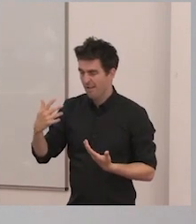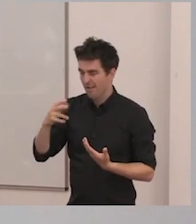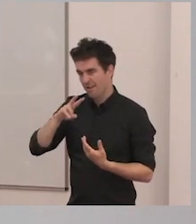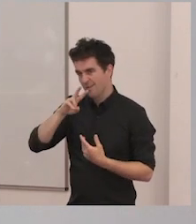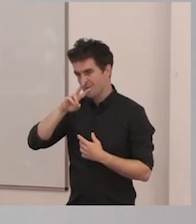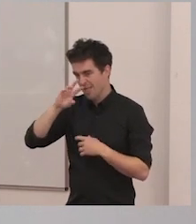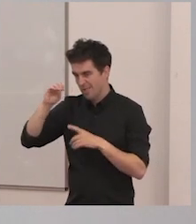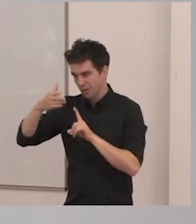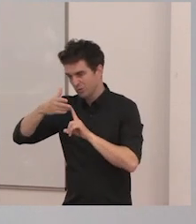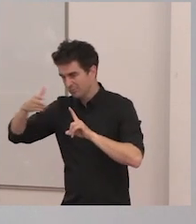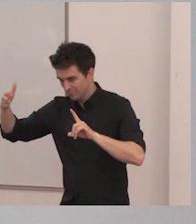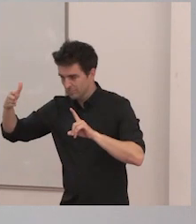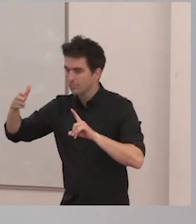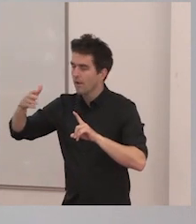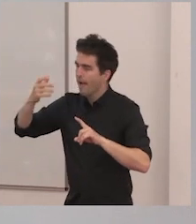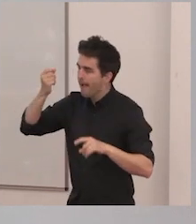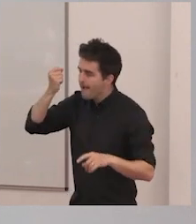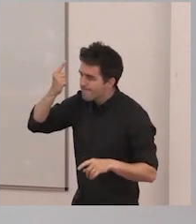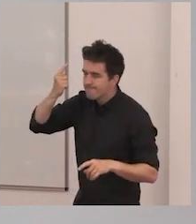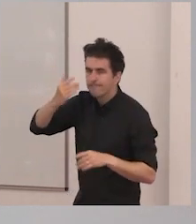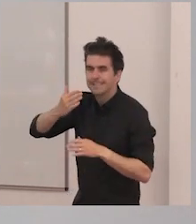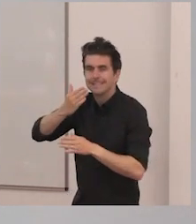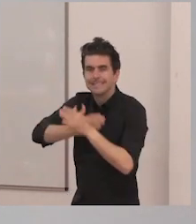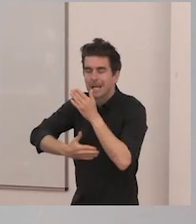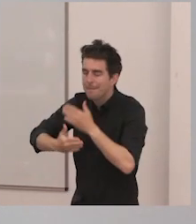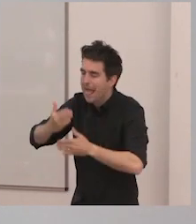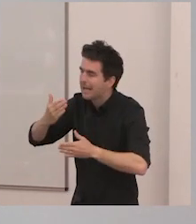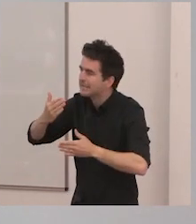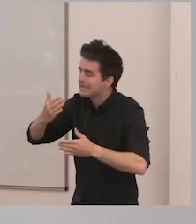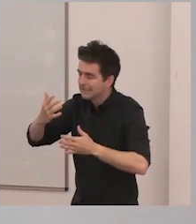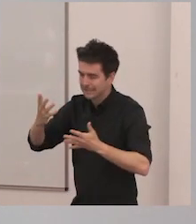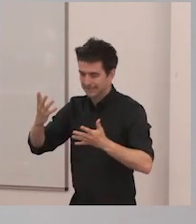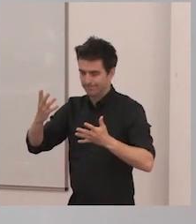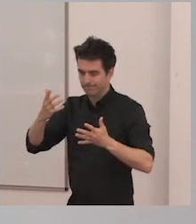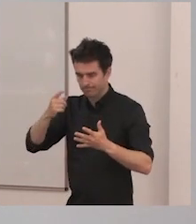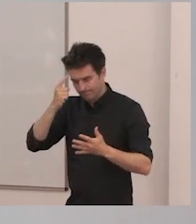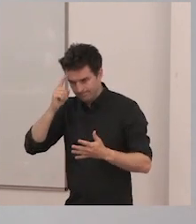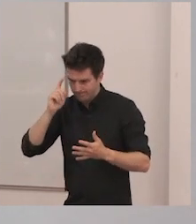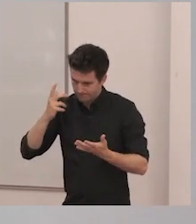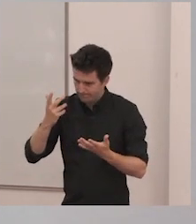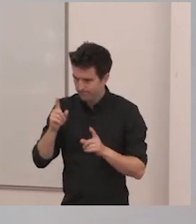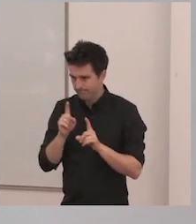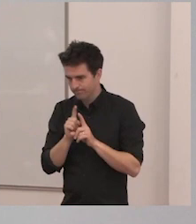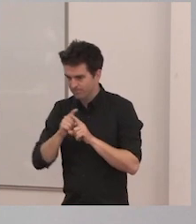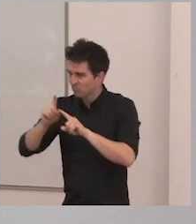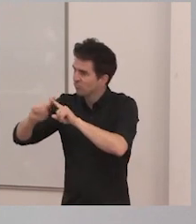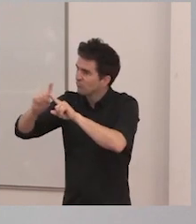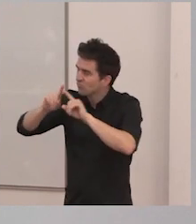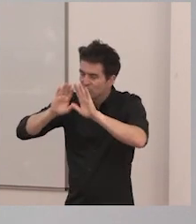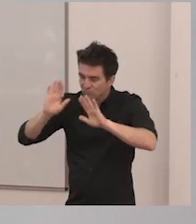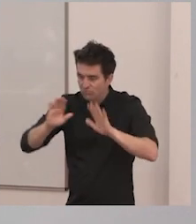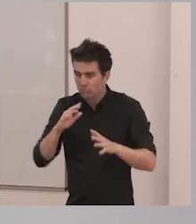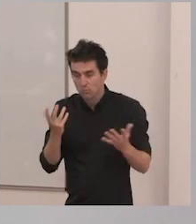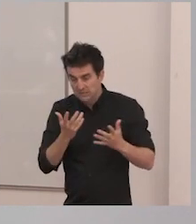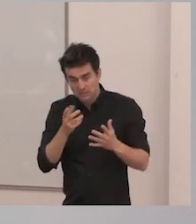worth and value and must be afforded all human rights and fundamental freedoms on an equal basis